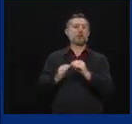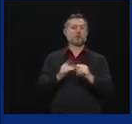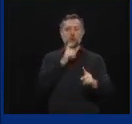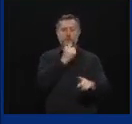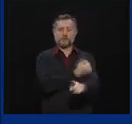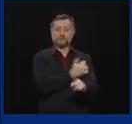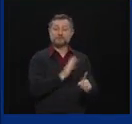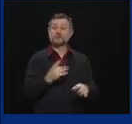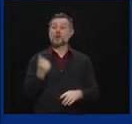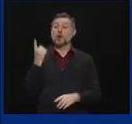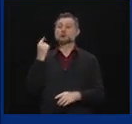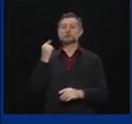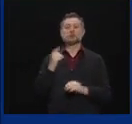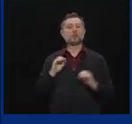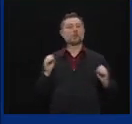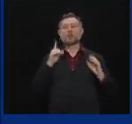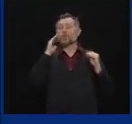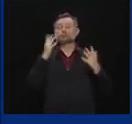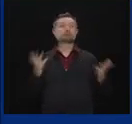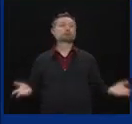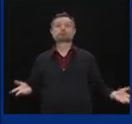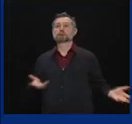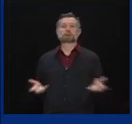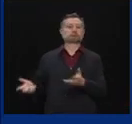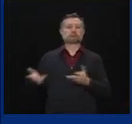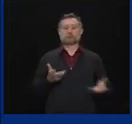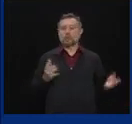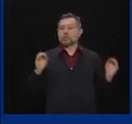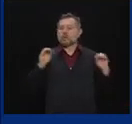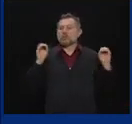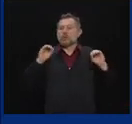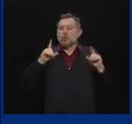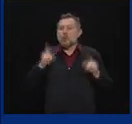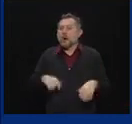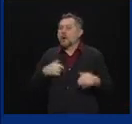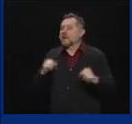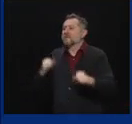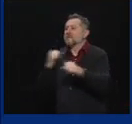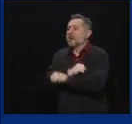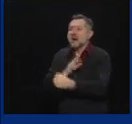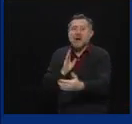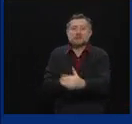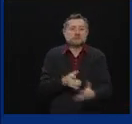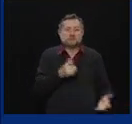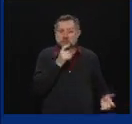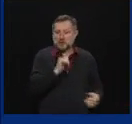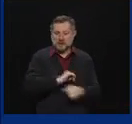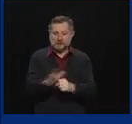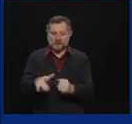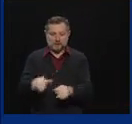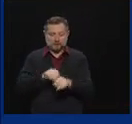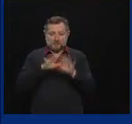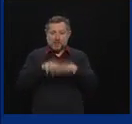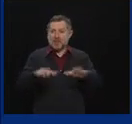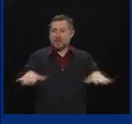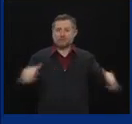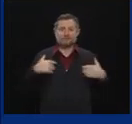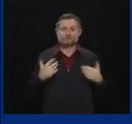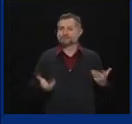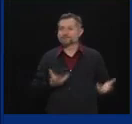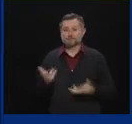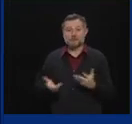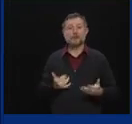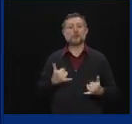hope. We had no weapons in our arsenal to fight back against this deadly pandemic. We are talking about